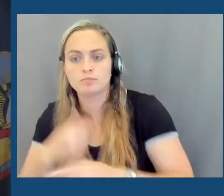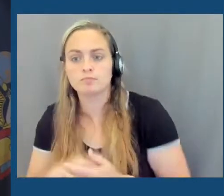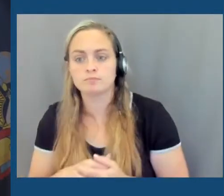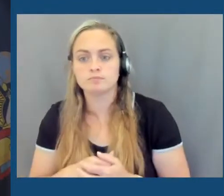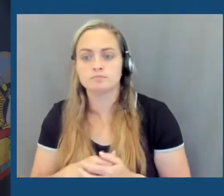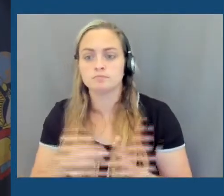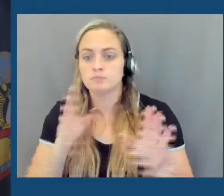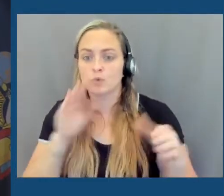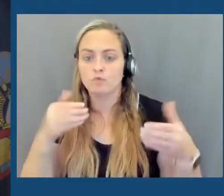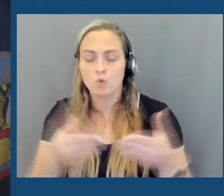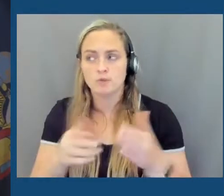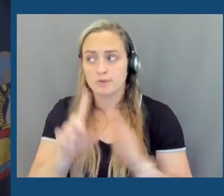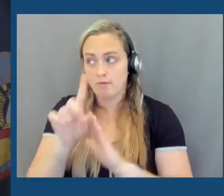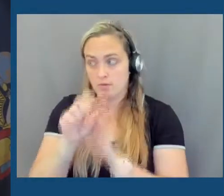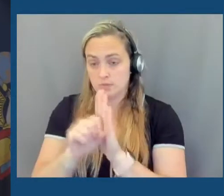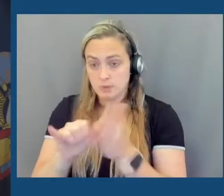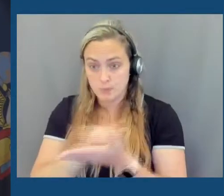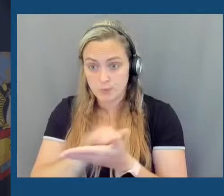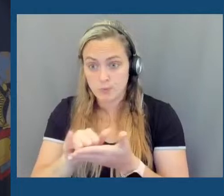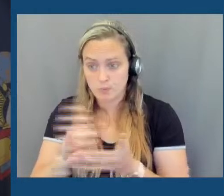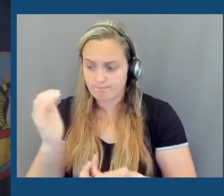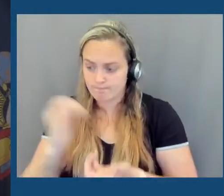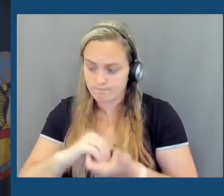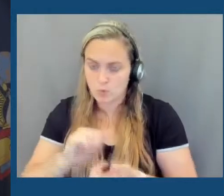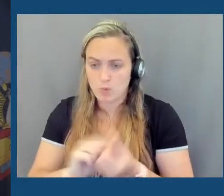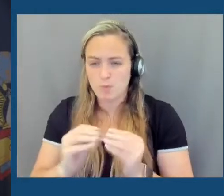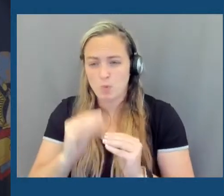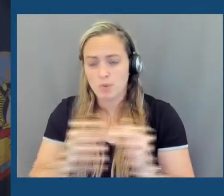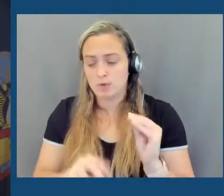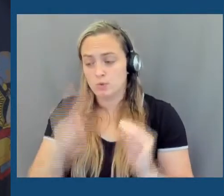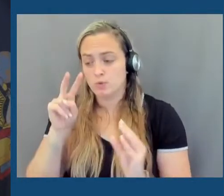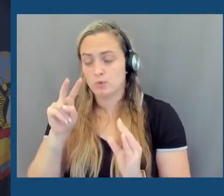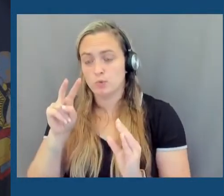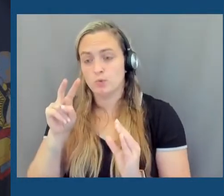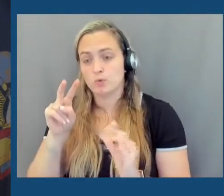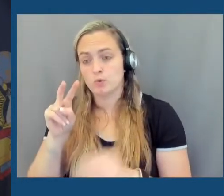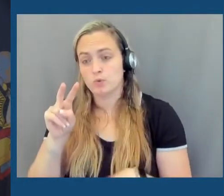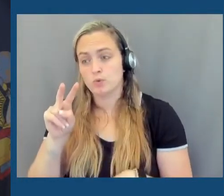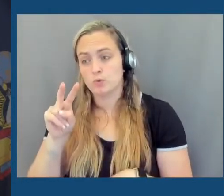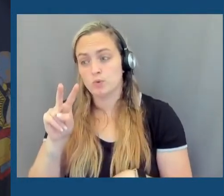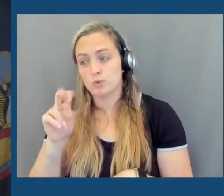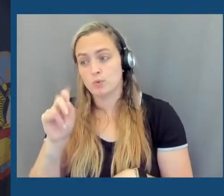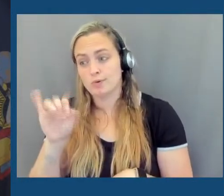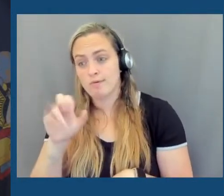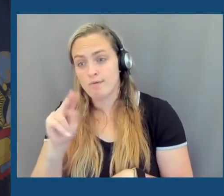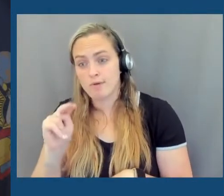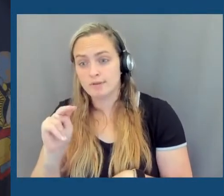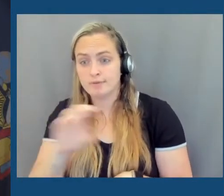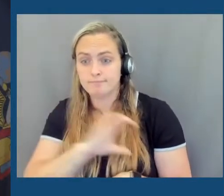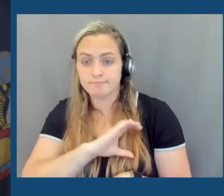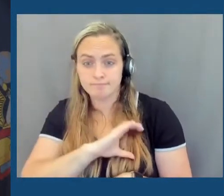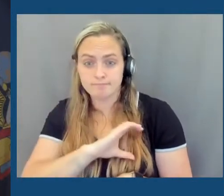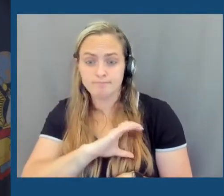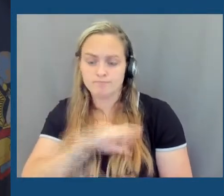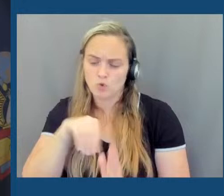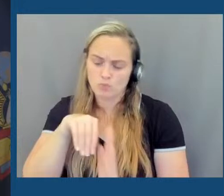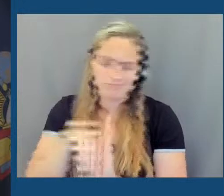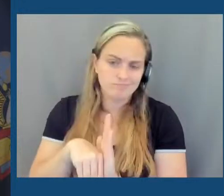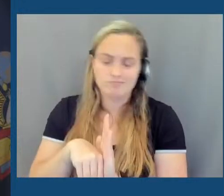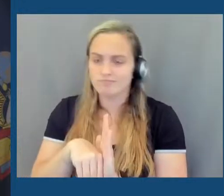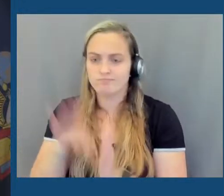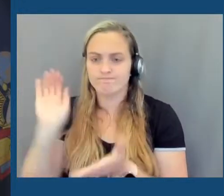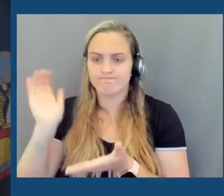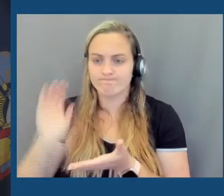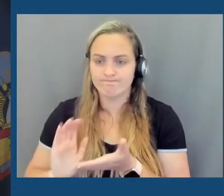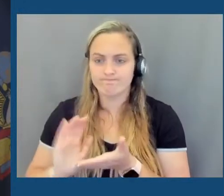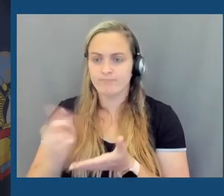on upstate New York right now because we've partnered with more than 24 police agencies to drive down gun crime, which is now